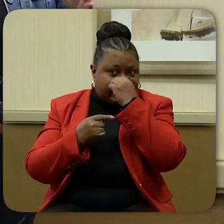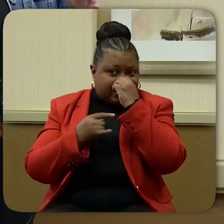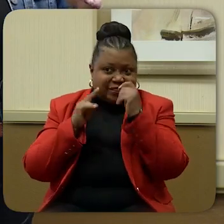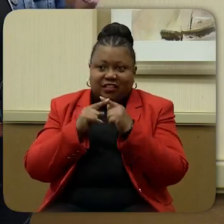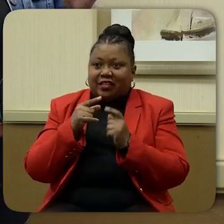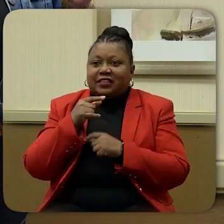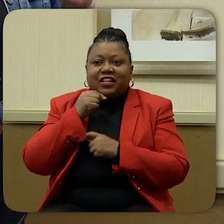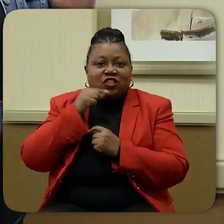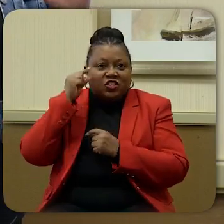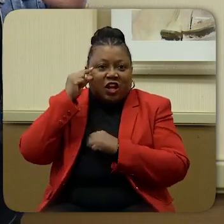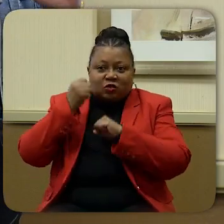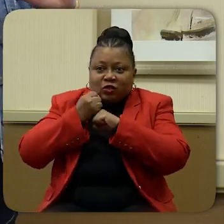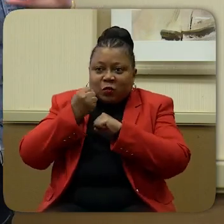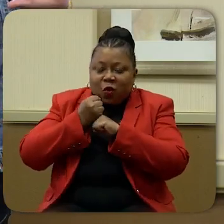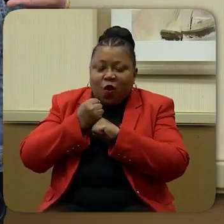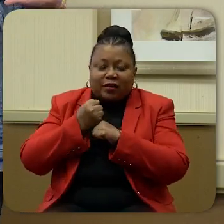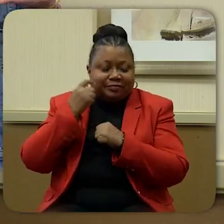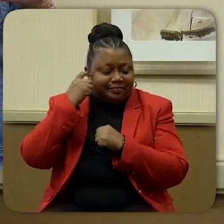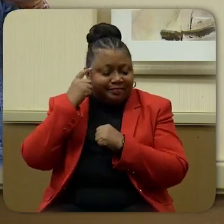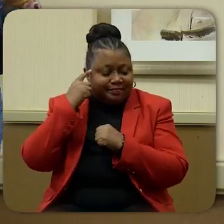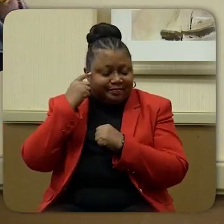just gender support, is that